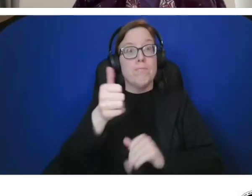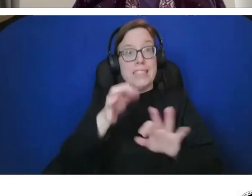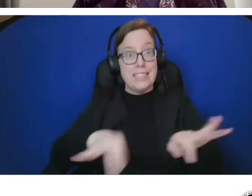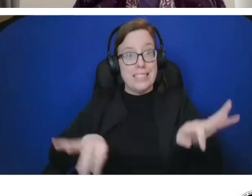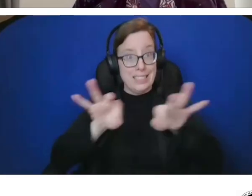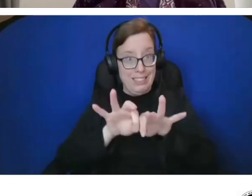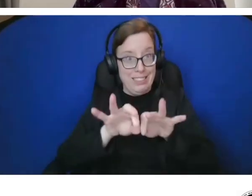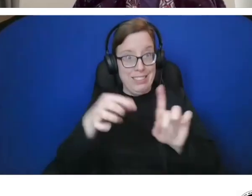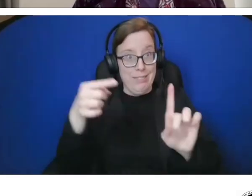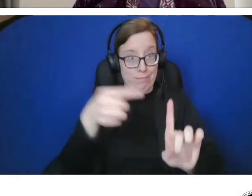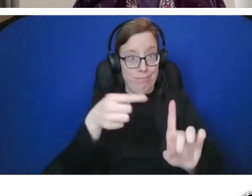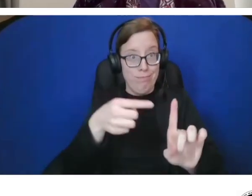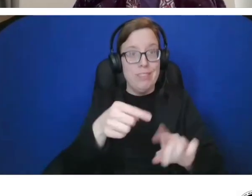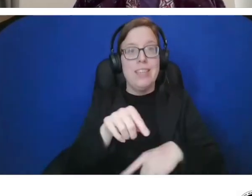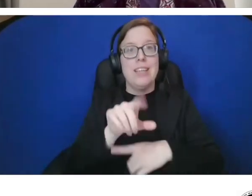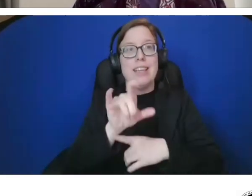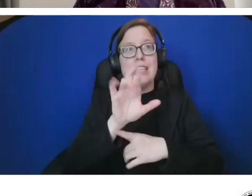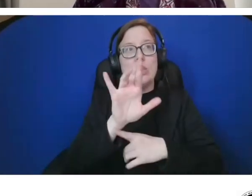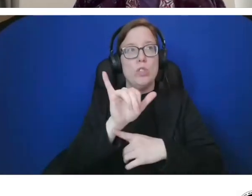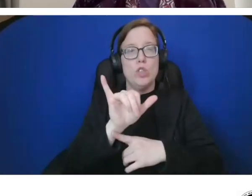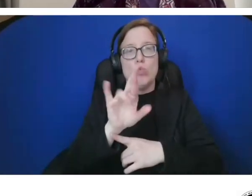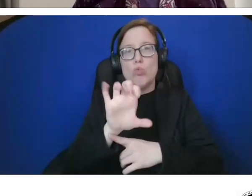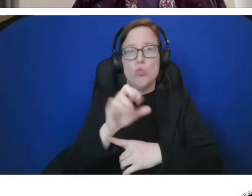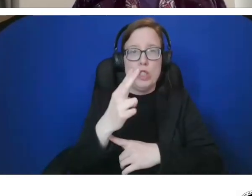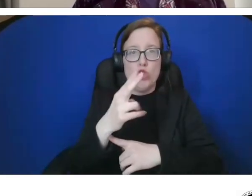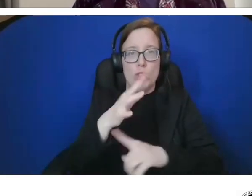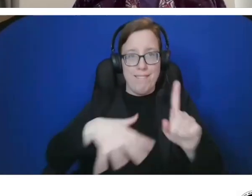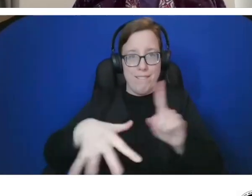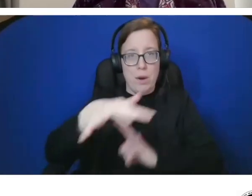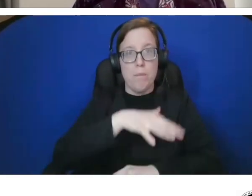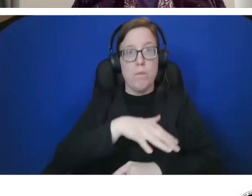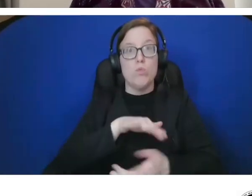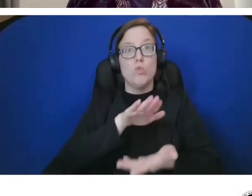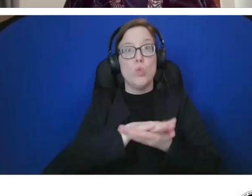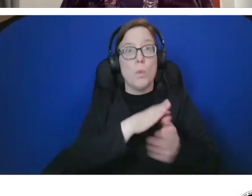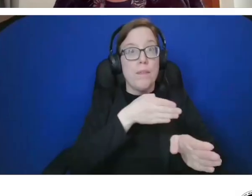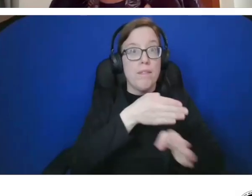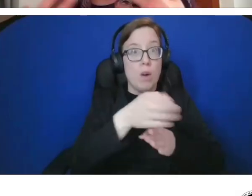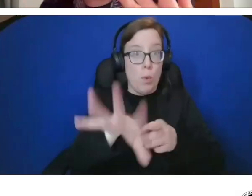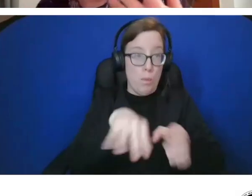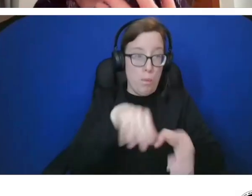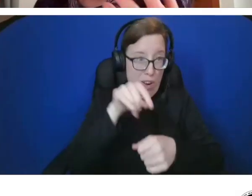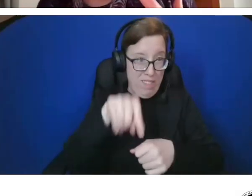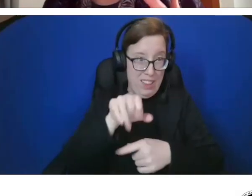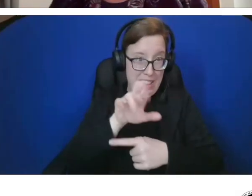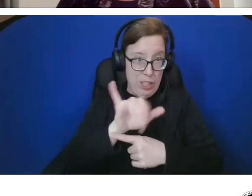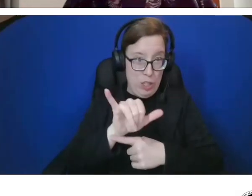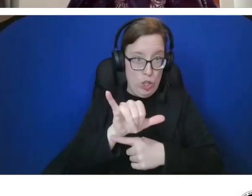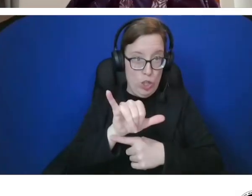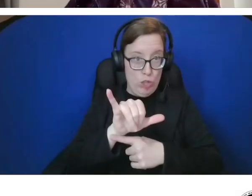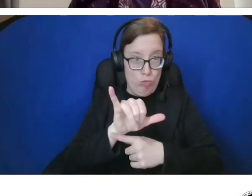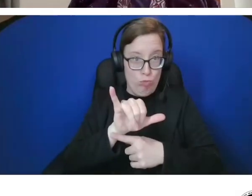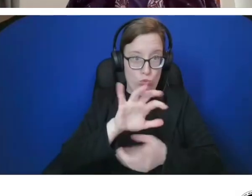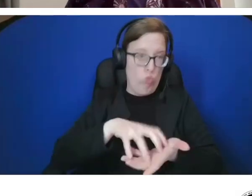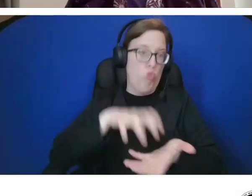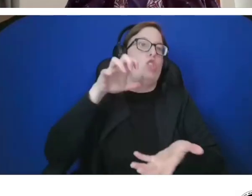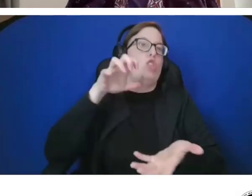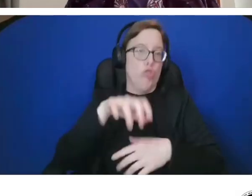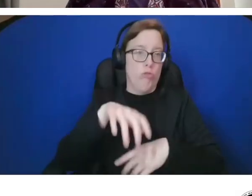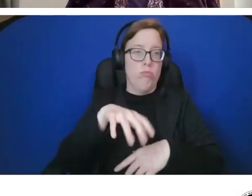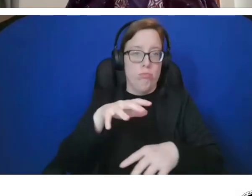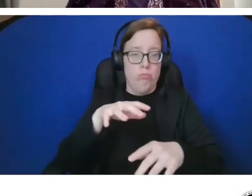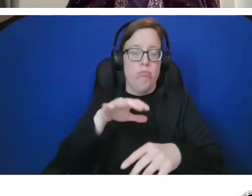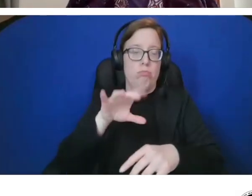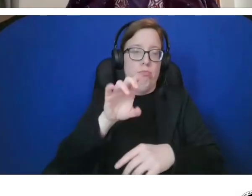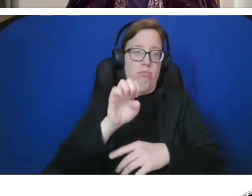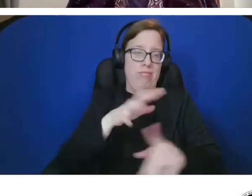Another key concept is literacy-rich environments. So school professionals, as part of this literacy-rich environment, need